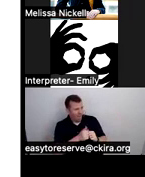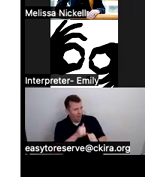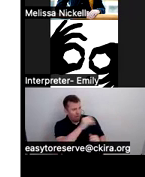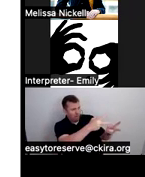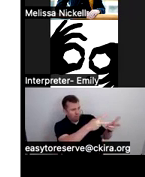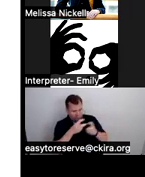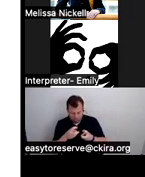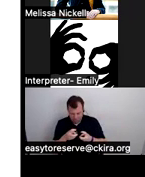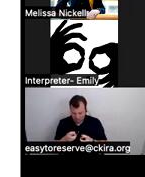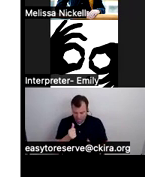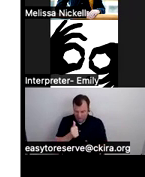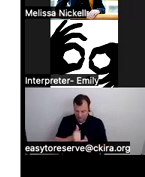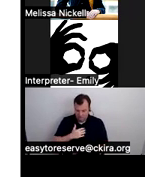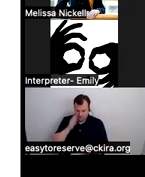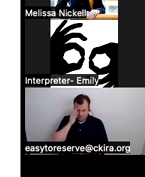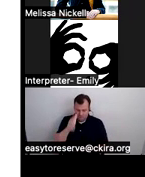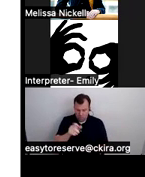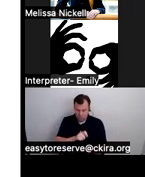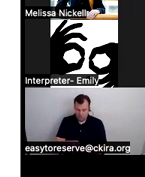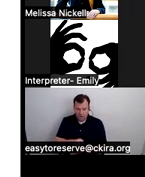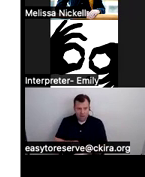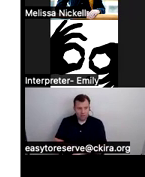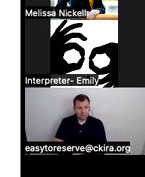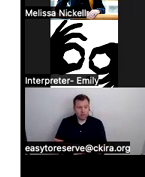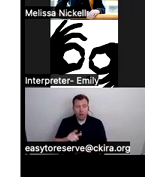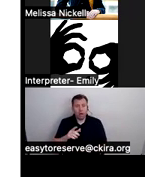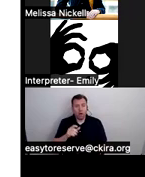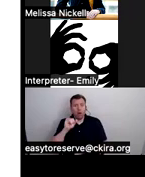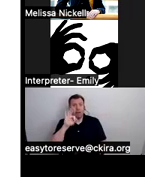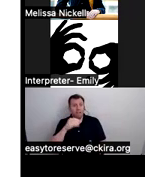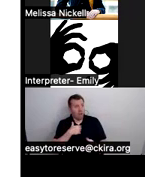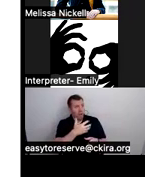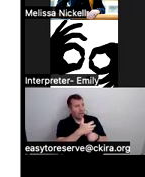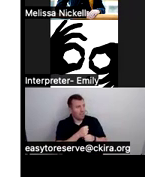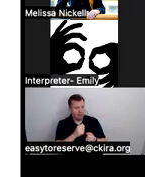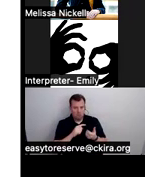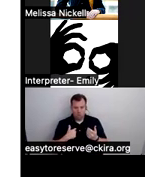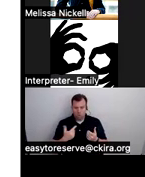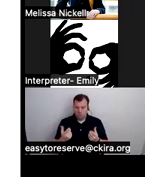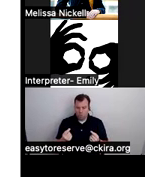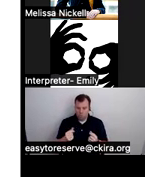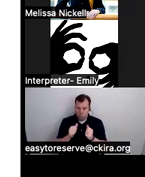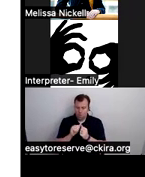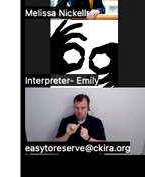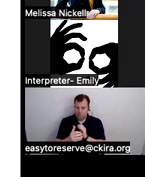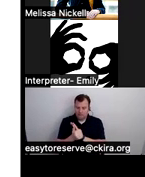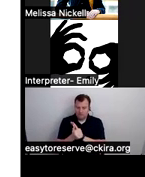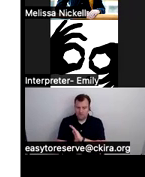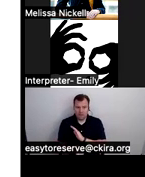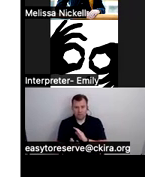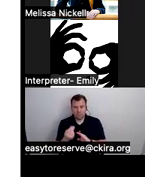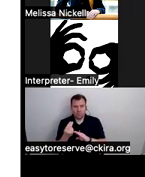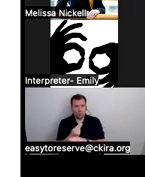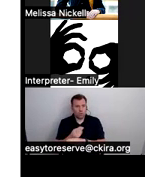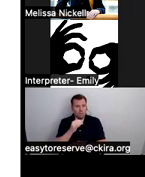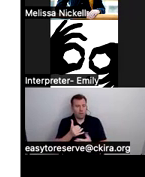talk briefly about the summary statements, what you get after a grant, and again, how you can use that effectively. And as I said